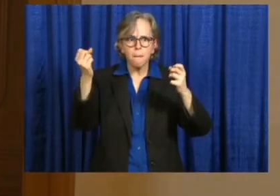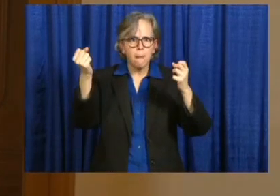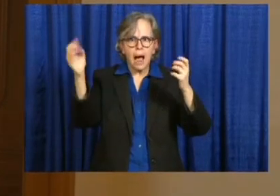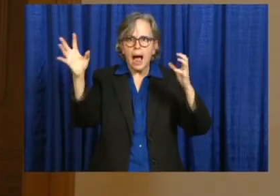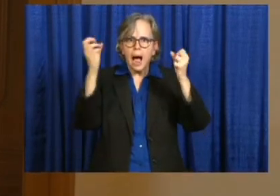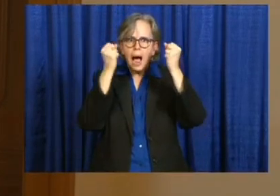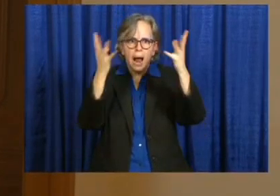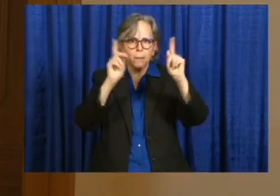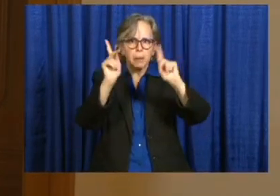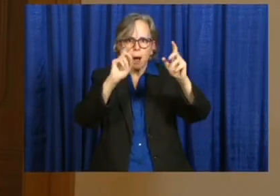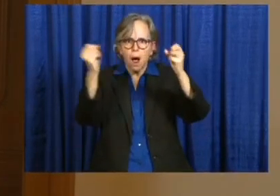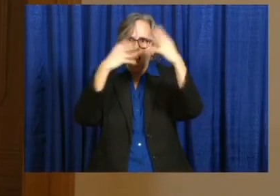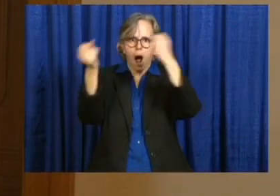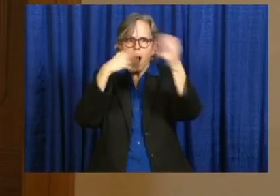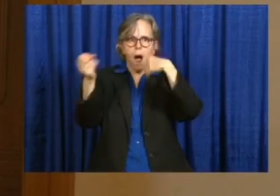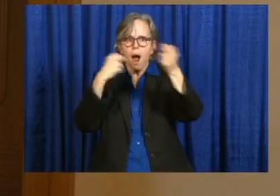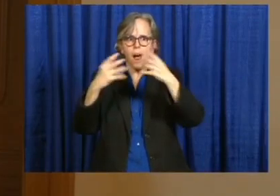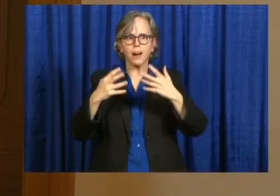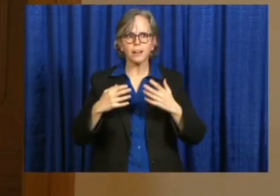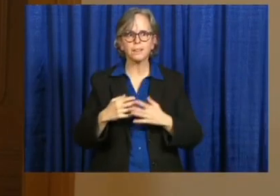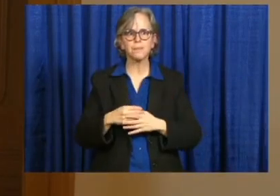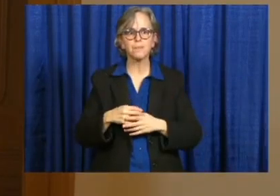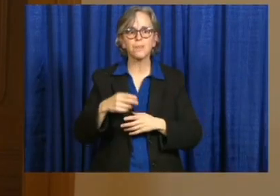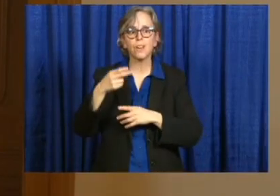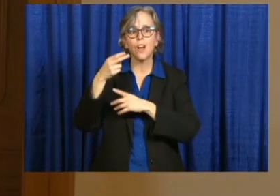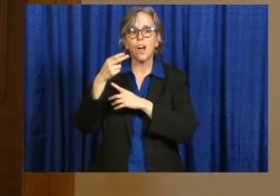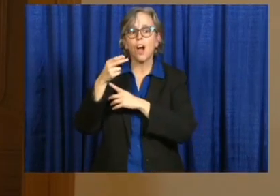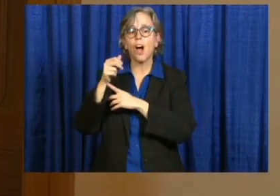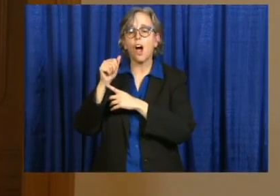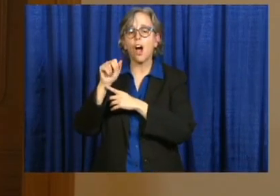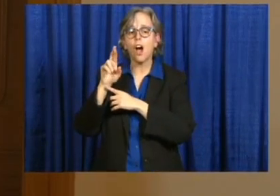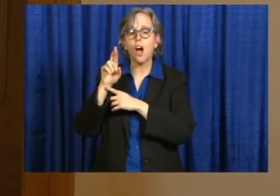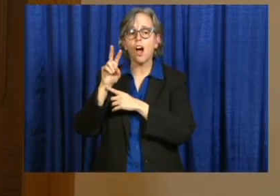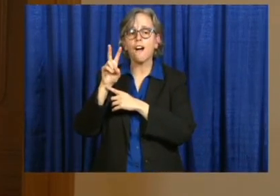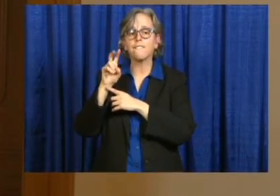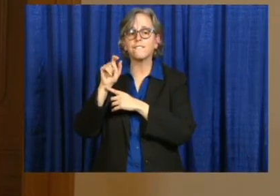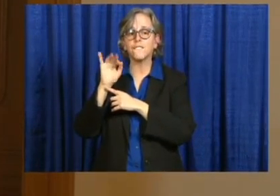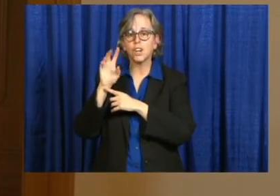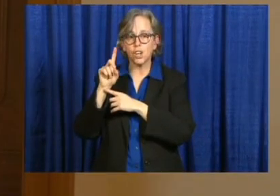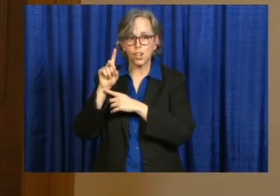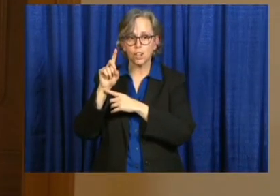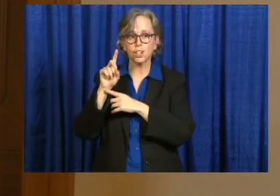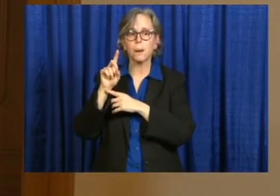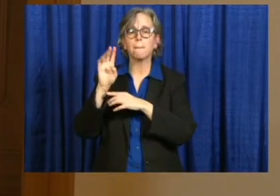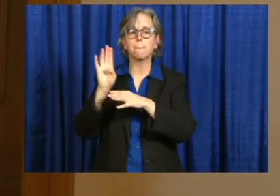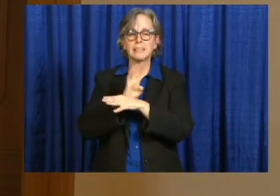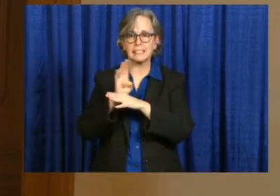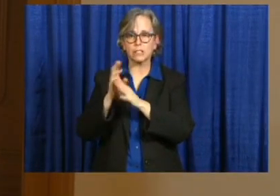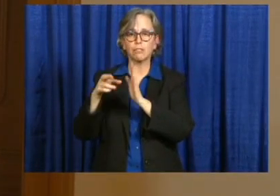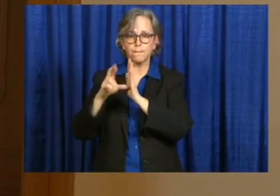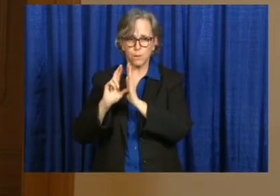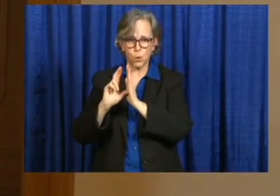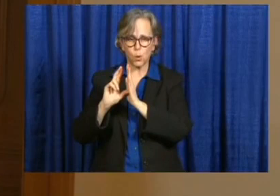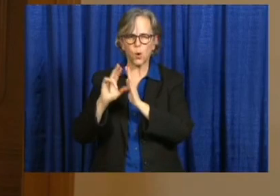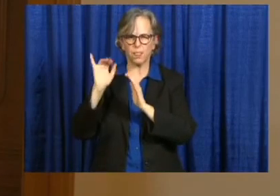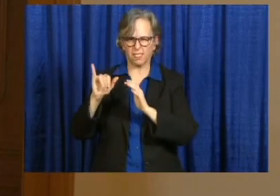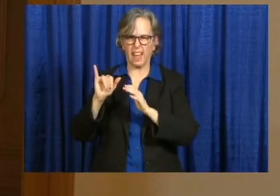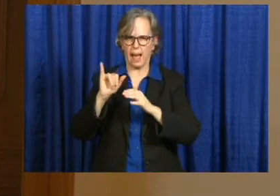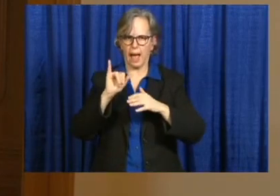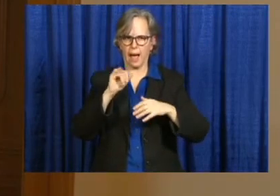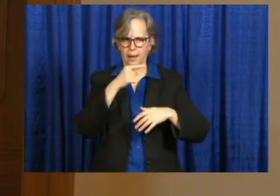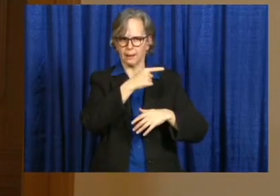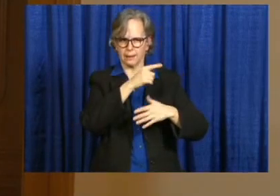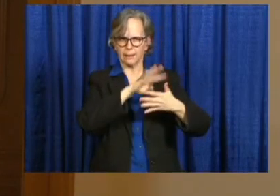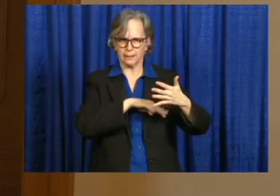the Harvard Business Review study released late last week. It was an article looking, and the chief author was